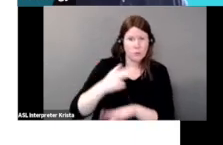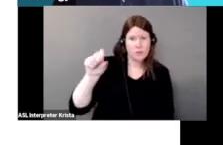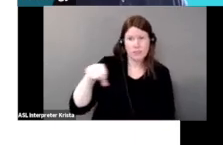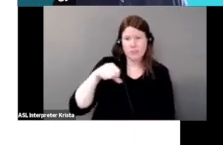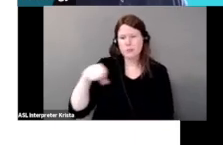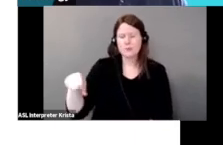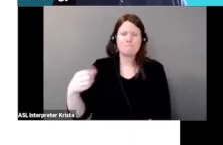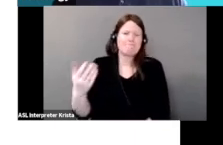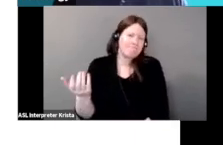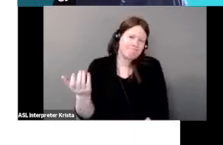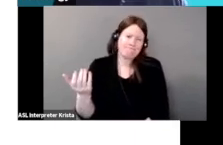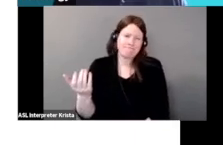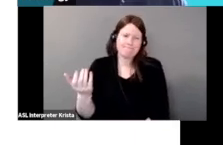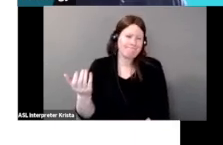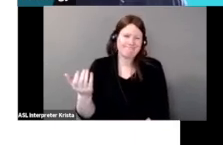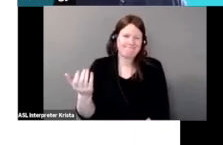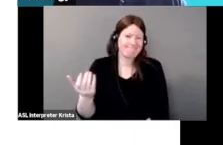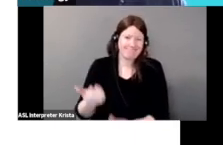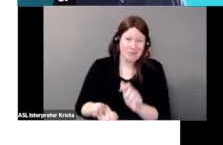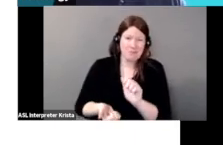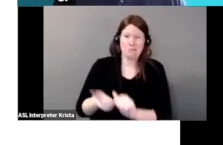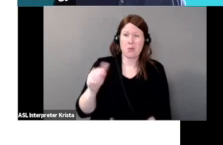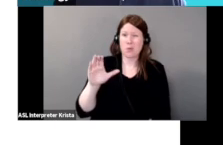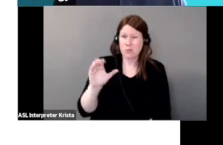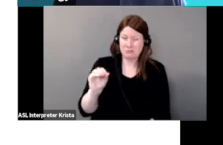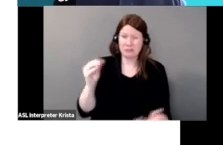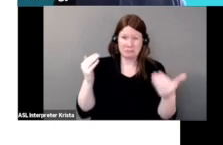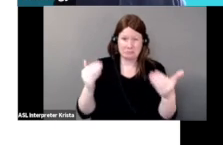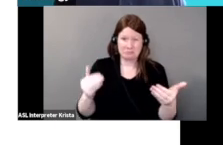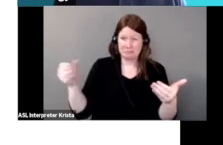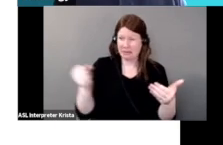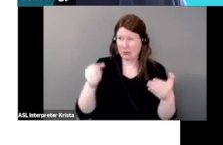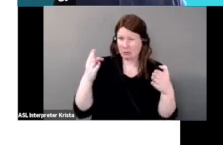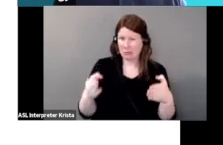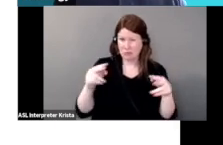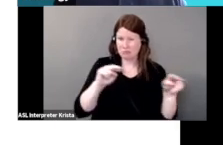that most people need to bother themselves with.